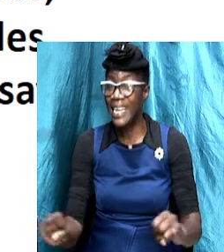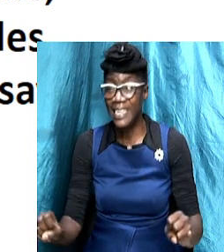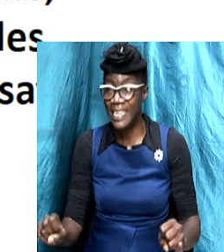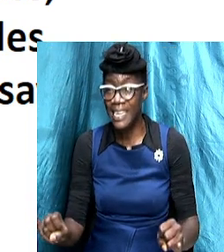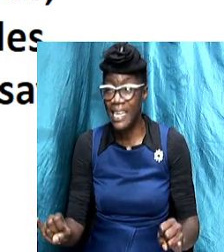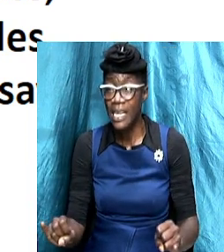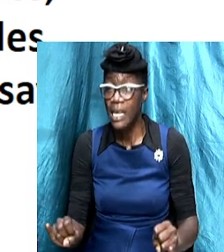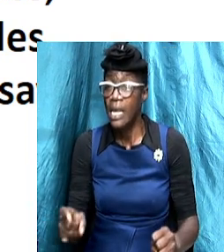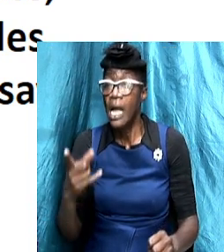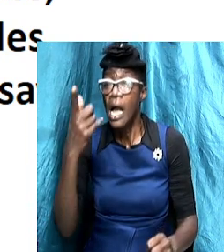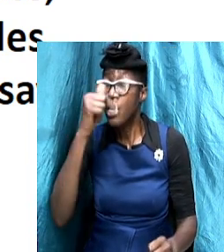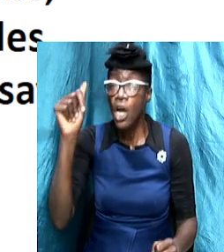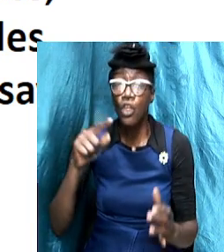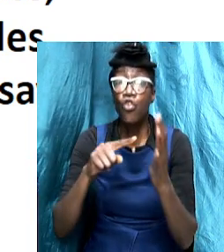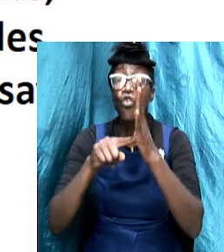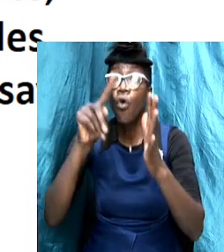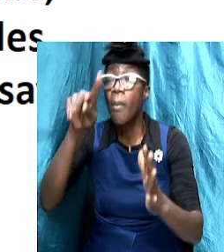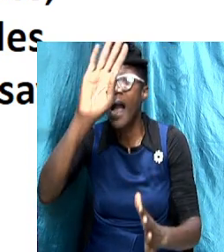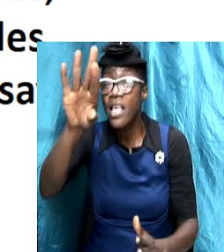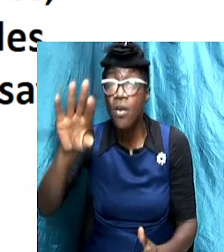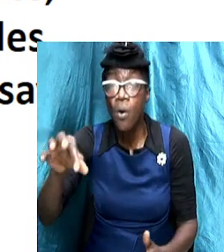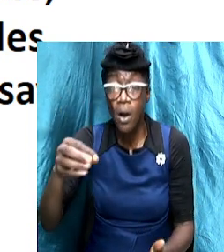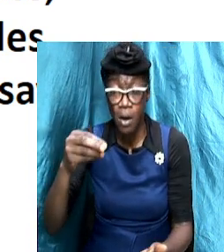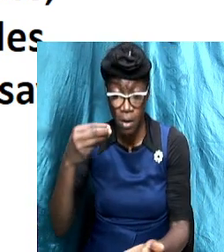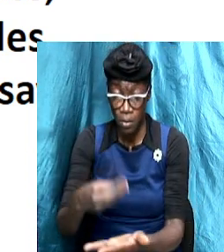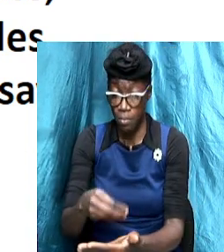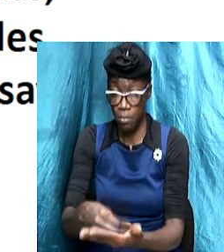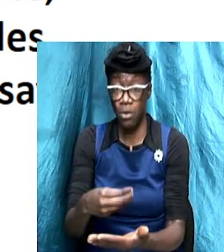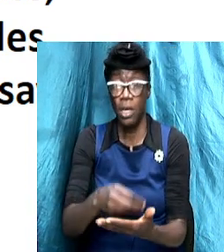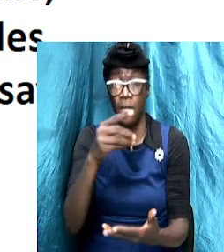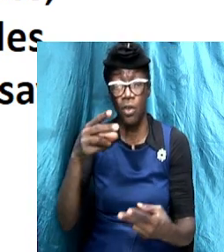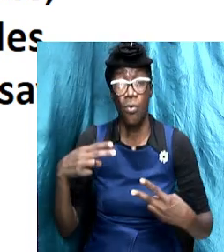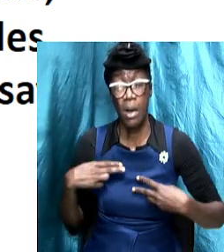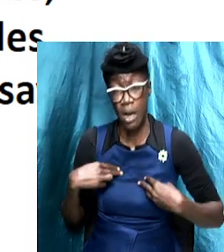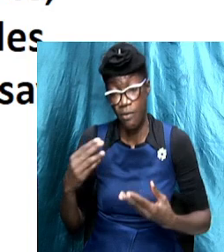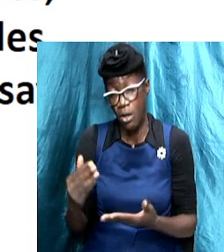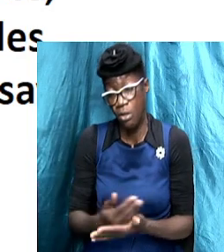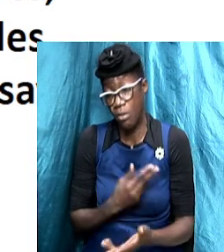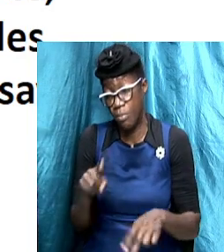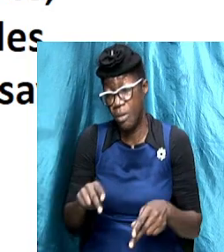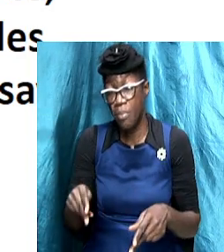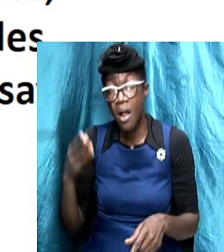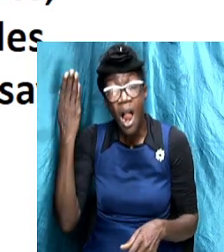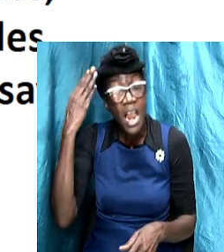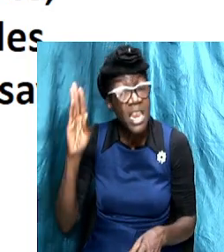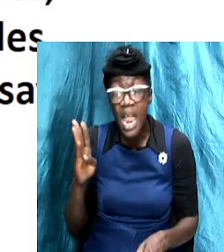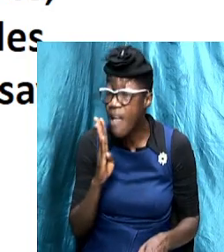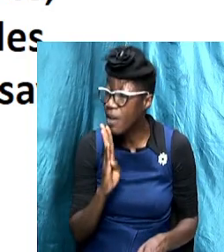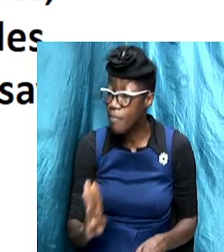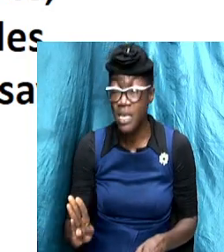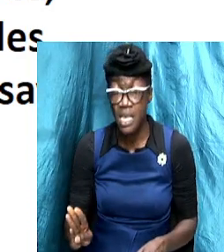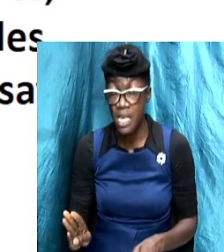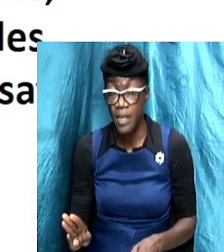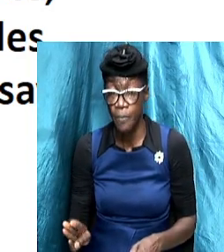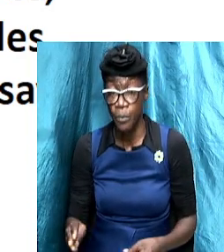status. Actually, some of us will never be rich in this life. And we